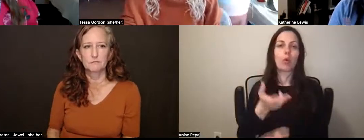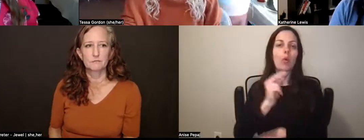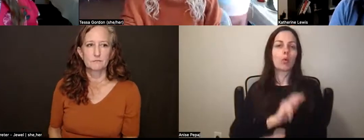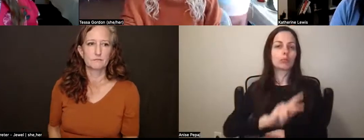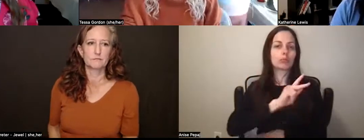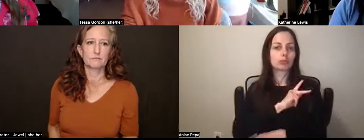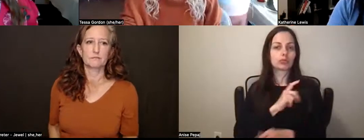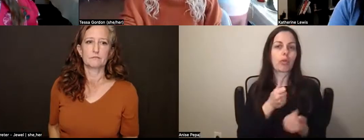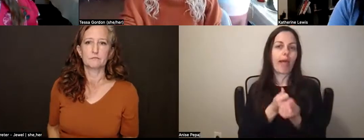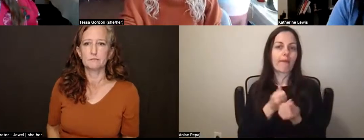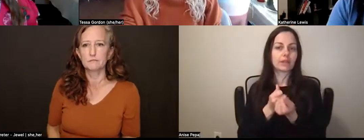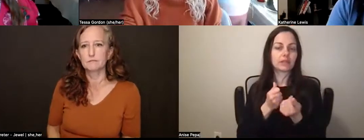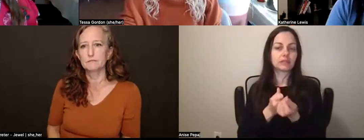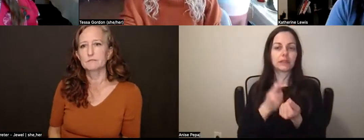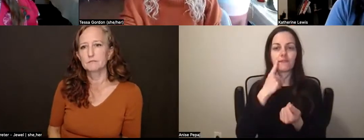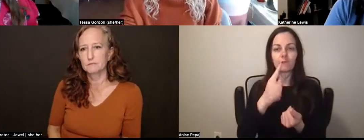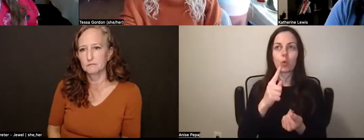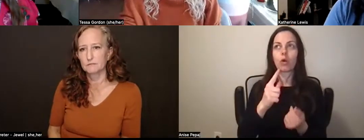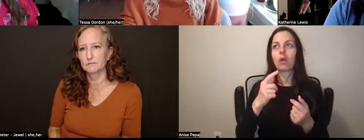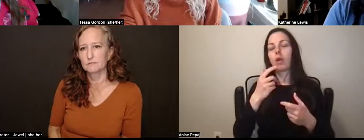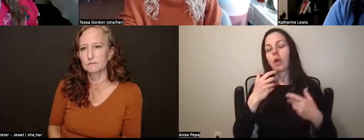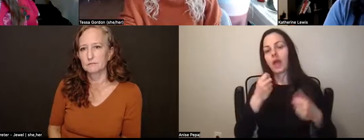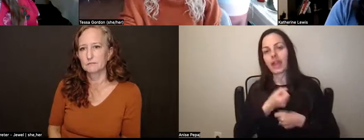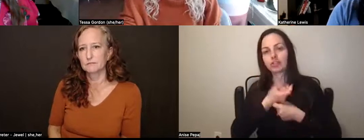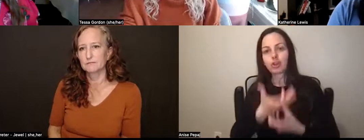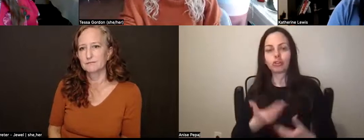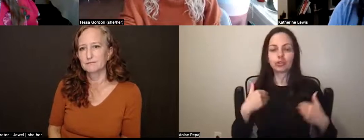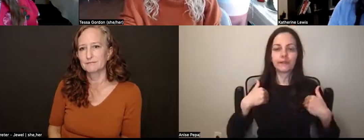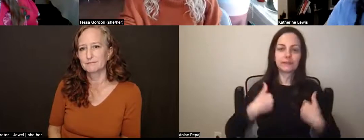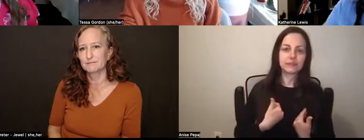with that exhaustion and fatigue that we so often experience?